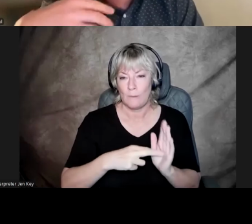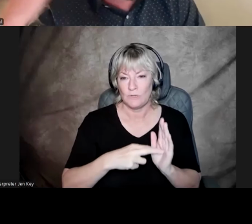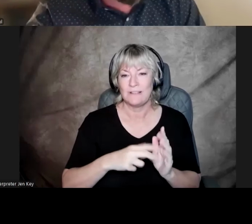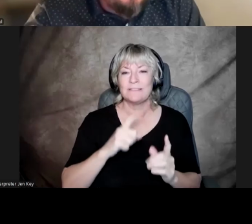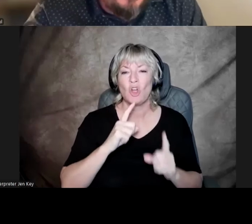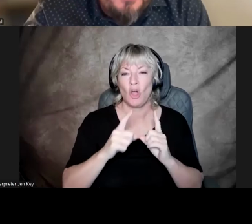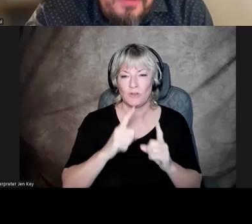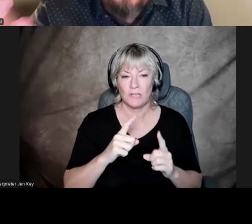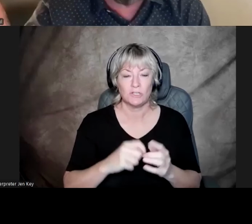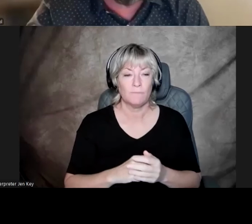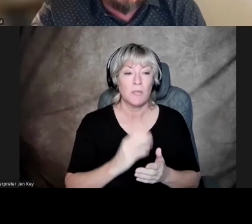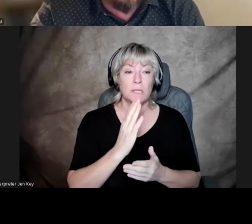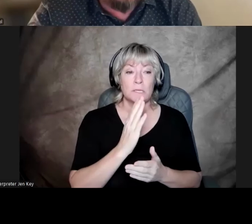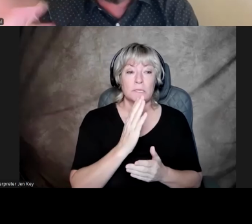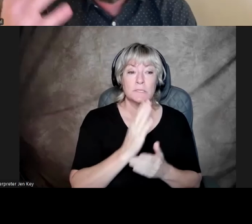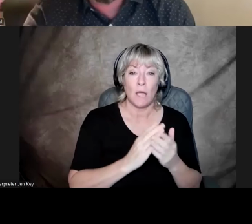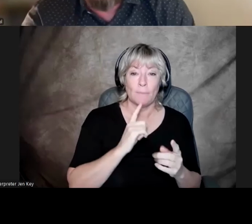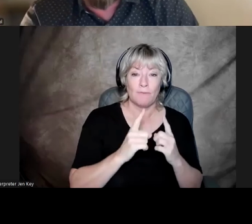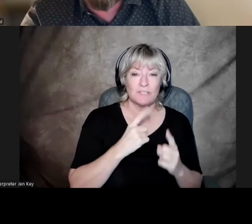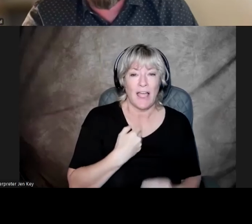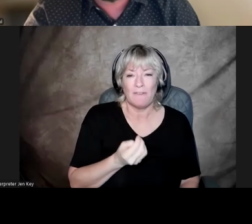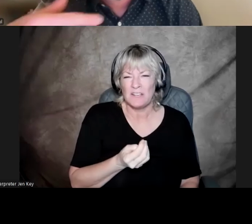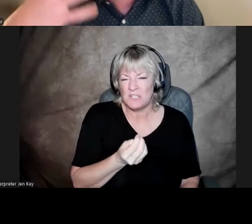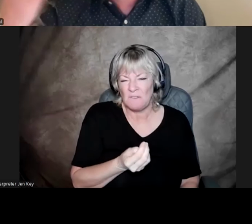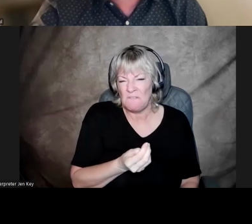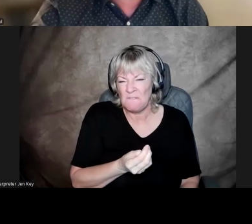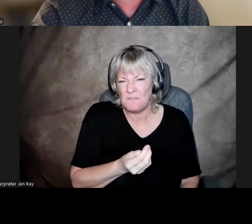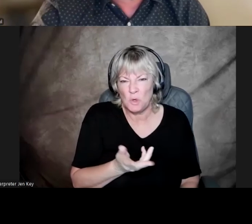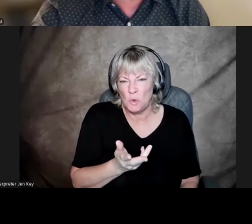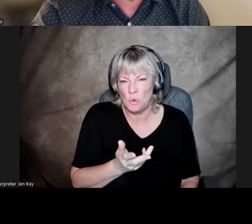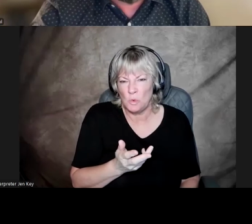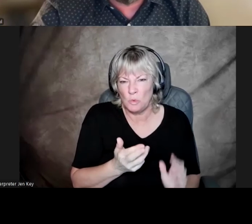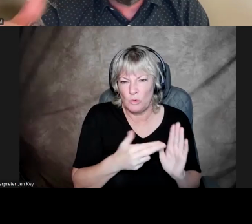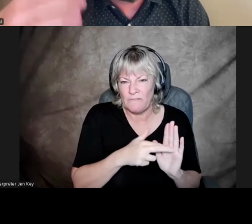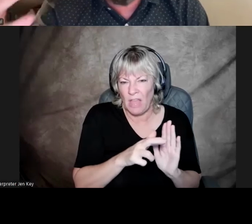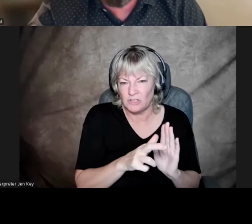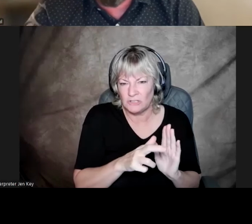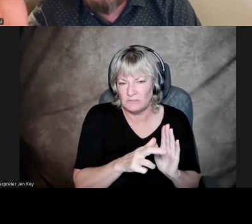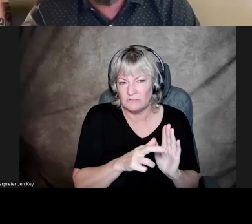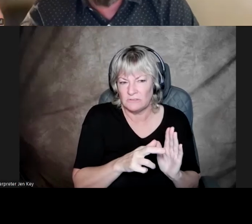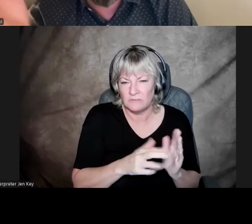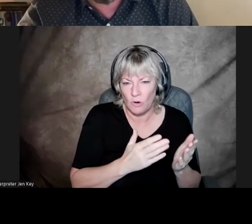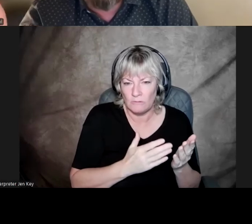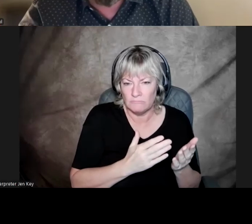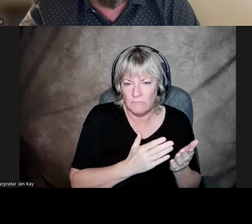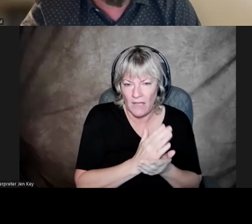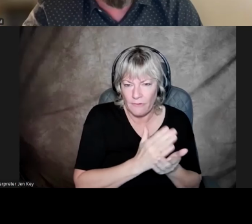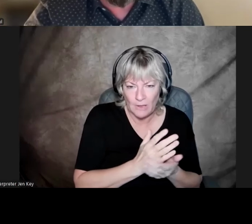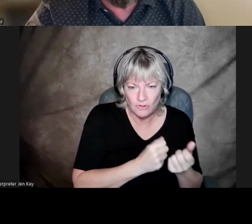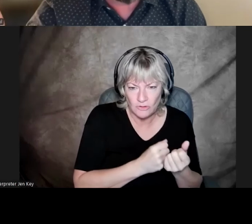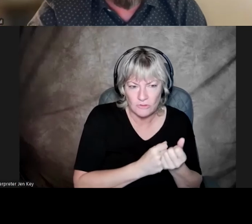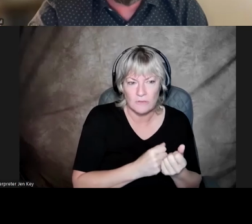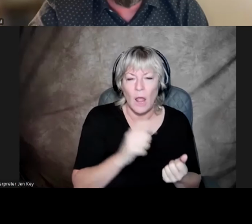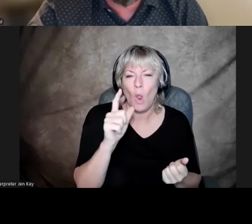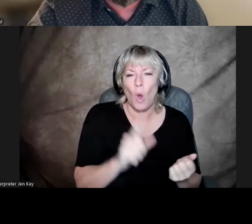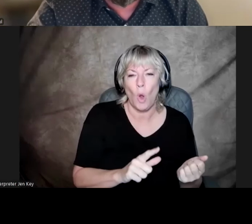where there's relatively few reflections or affirmations, and the algorithm is checked. The empathy was a little bit lower here,